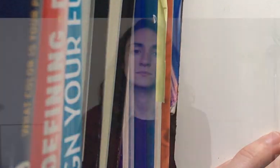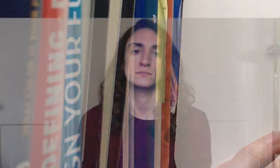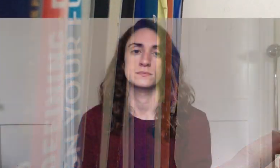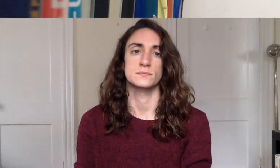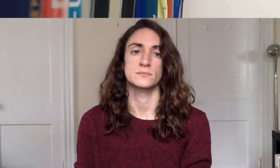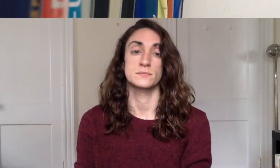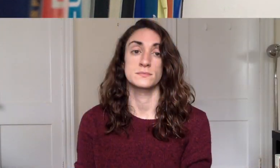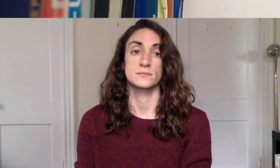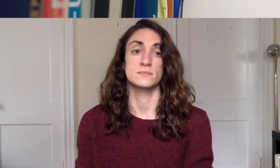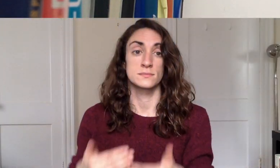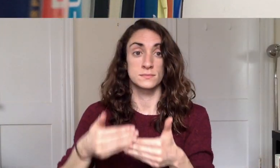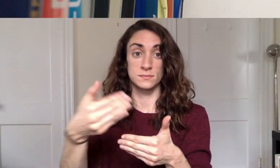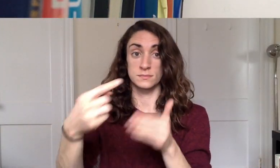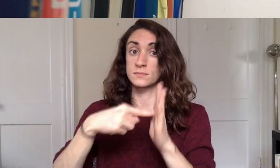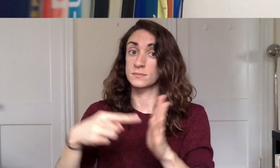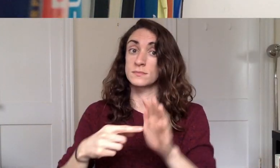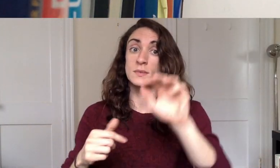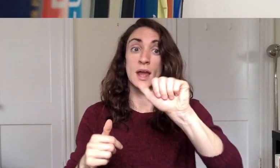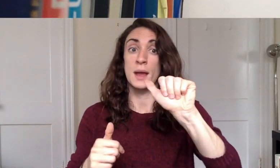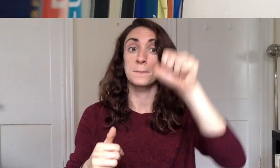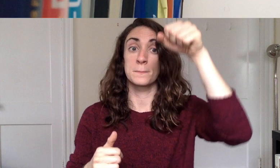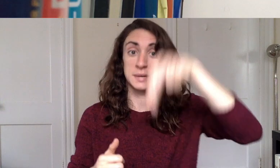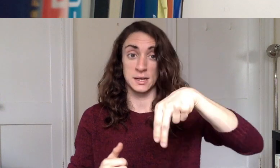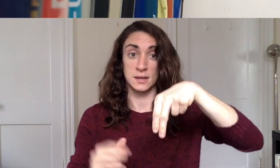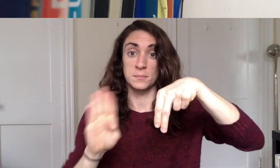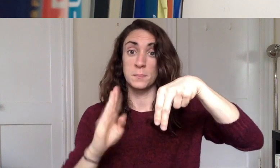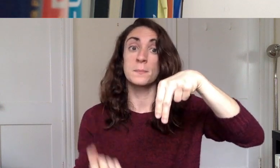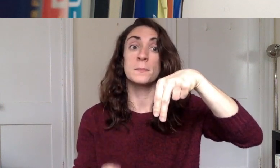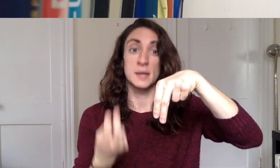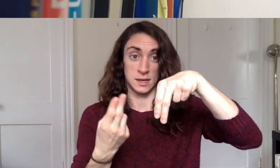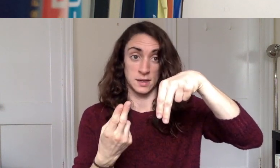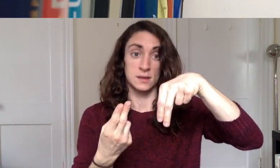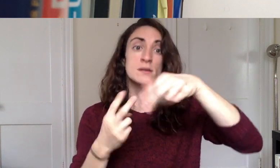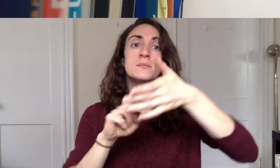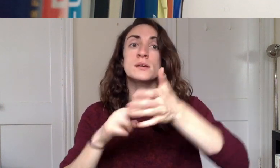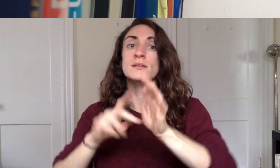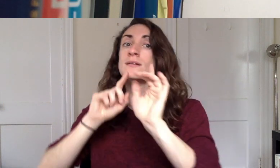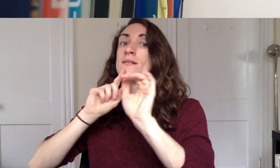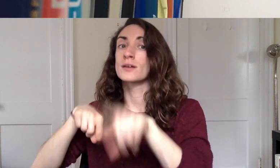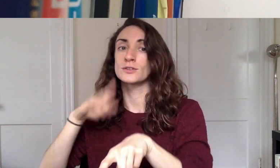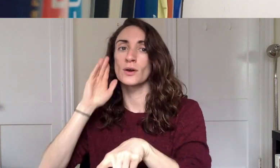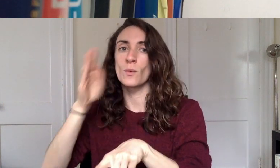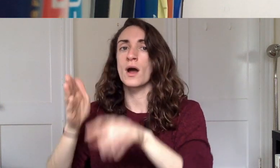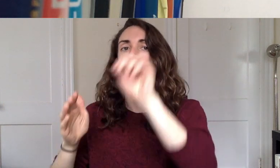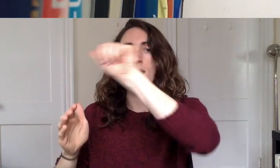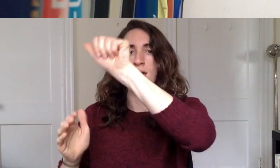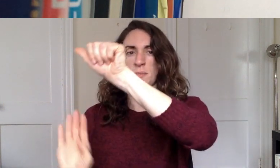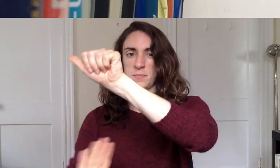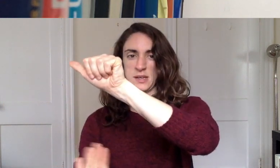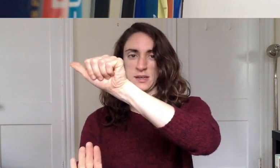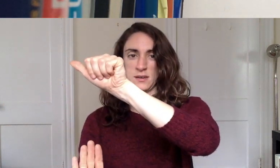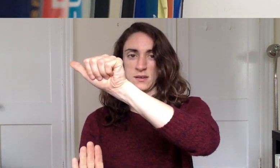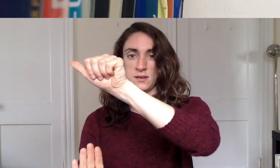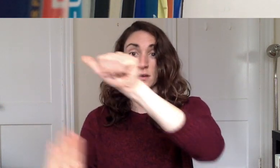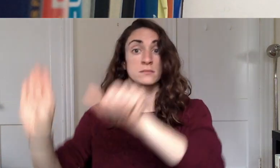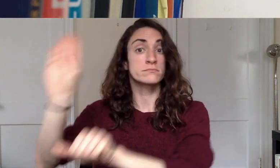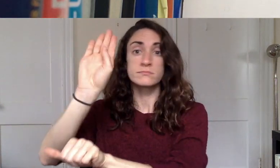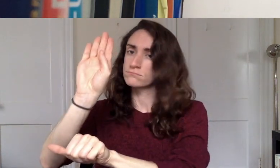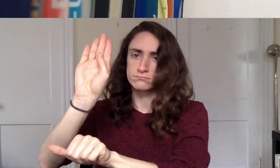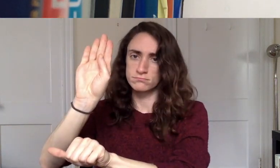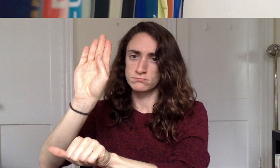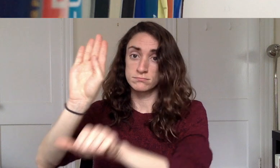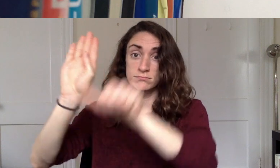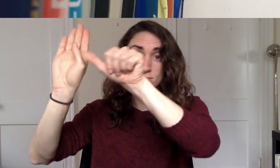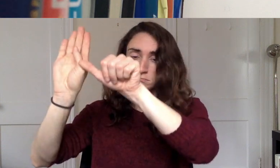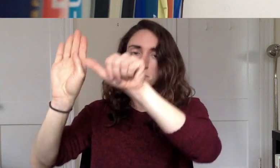Here's another example of that type with a mix of different bases. You can see that the greater exponent for a is in the numerator, whereas the greater exponent